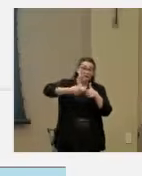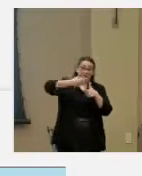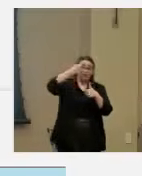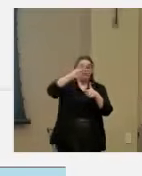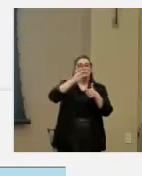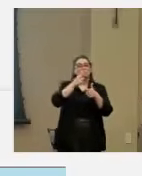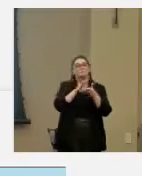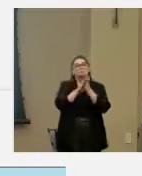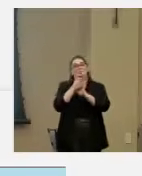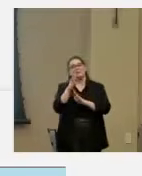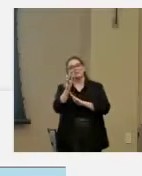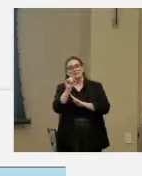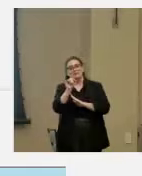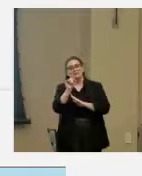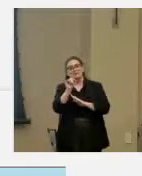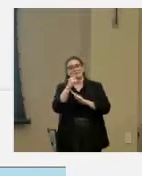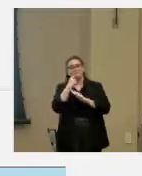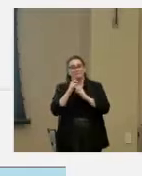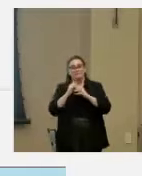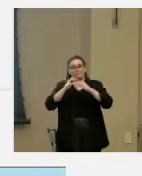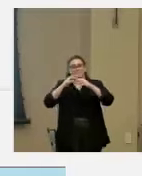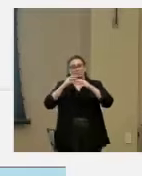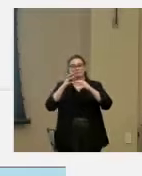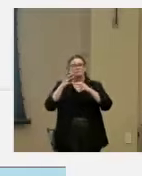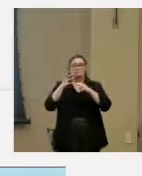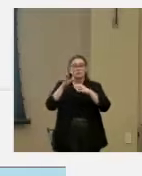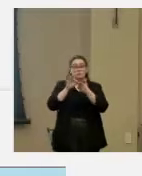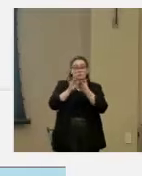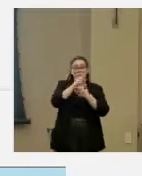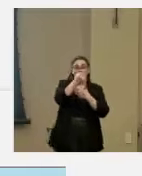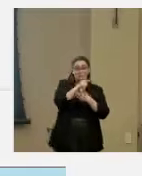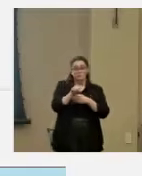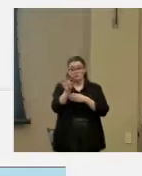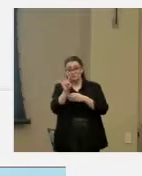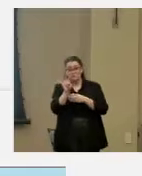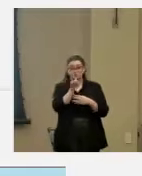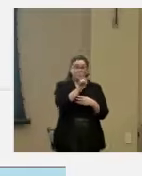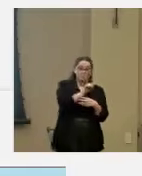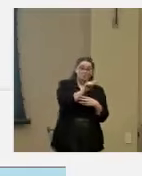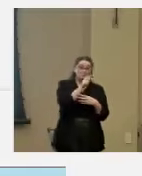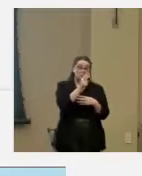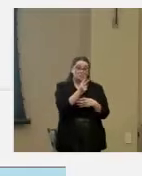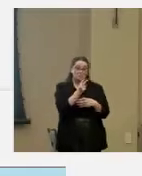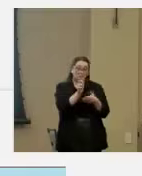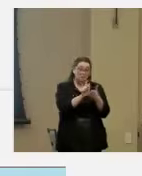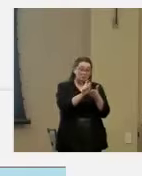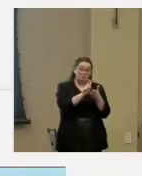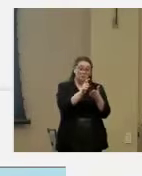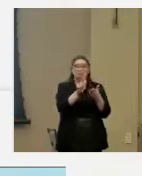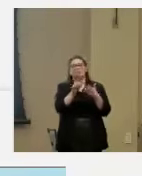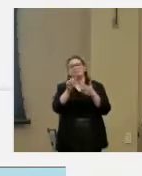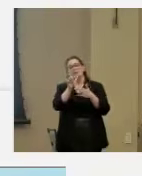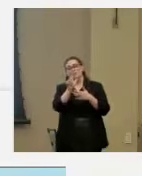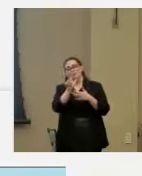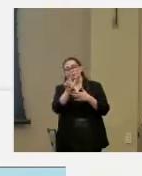to inflammation. And that is scored from 1 to 4, 1 to 2 being low grade, 3 to 4 being high